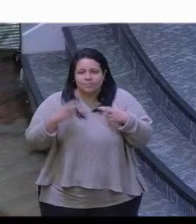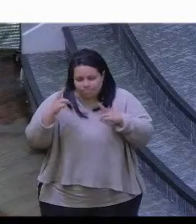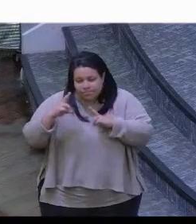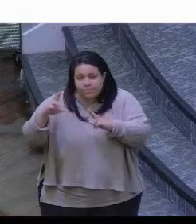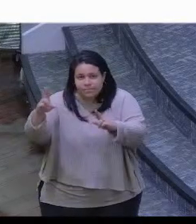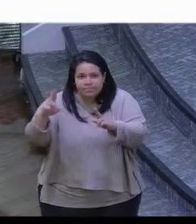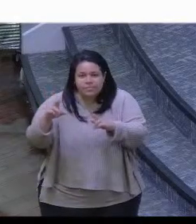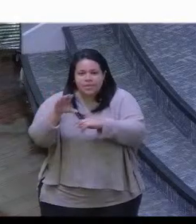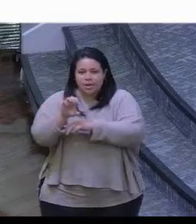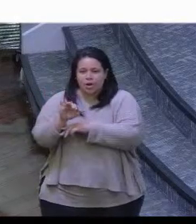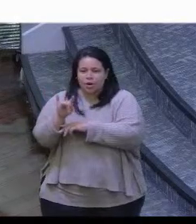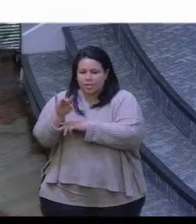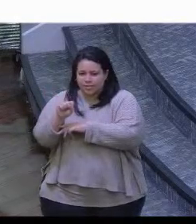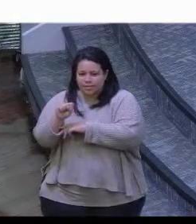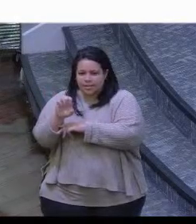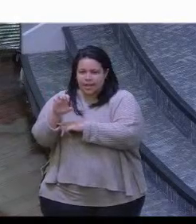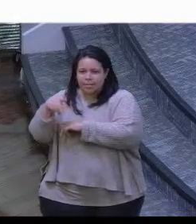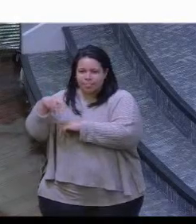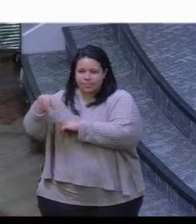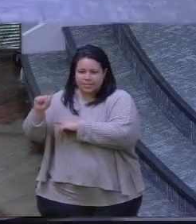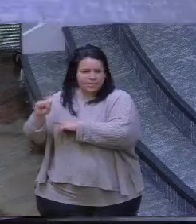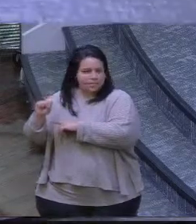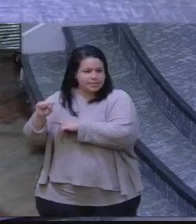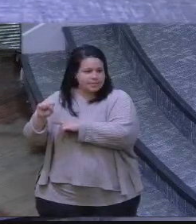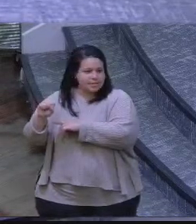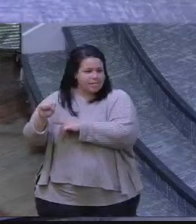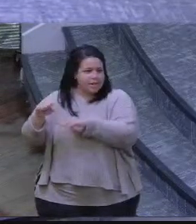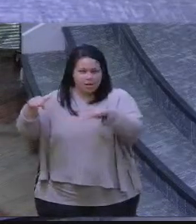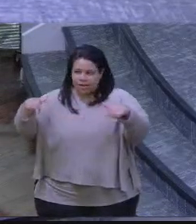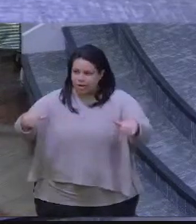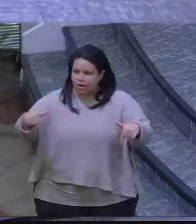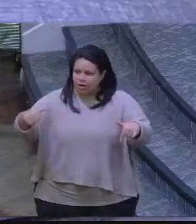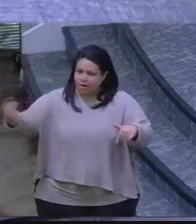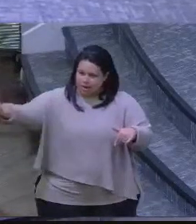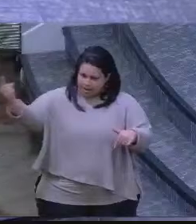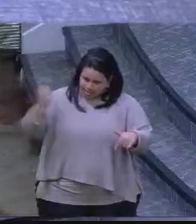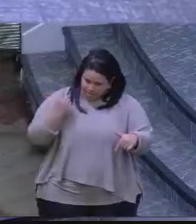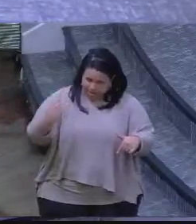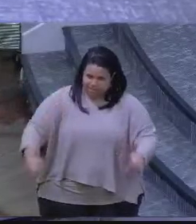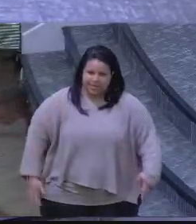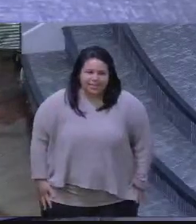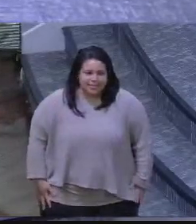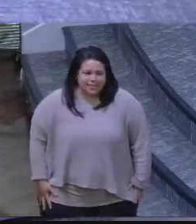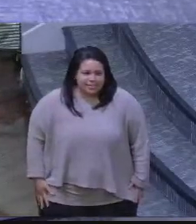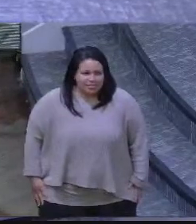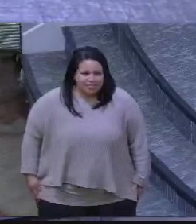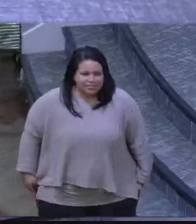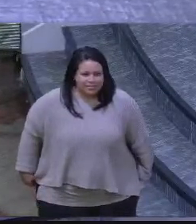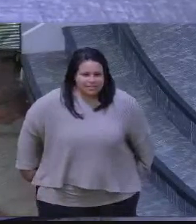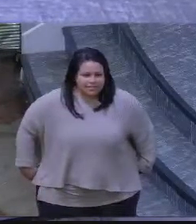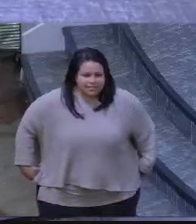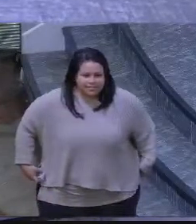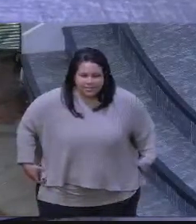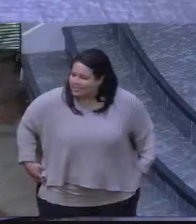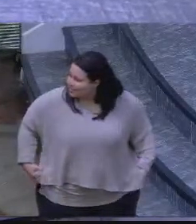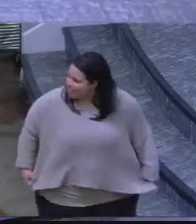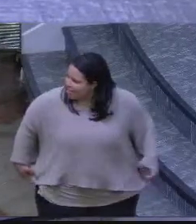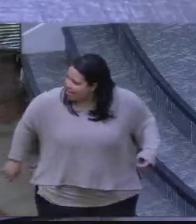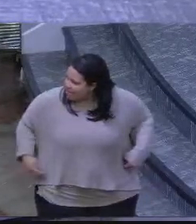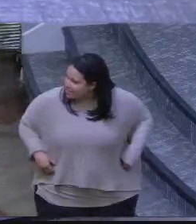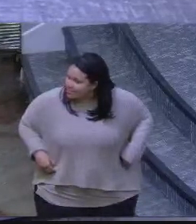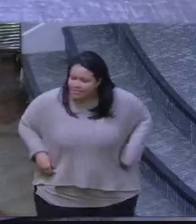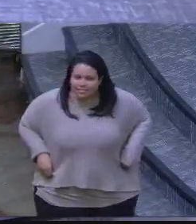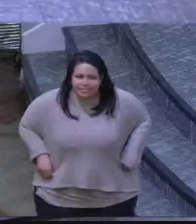Epps, if you're in the audience, please come on up. And I'm going to ask Mr. Schwartz to make his way to the stage, and Mr.